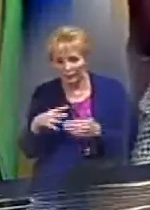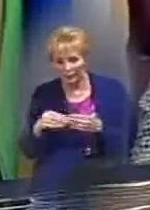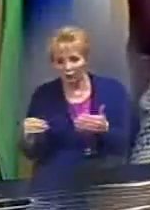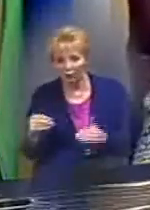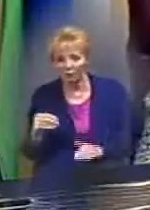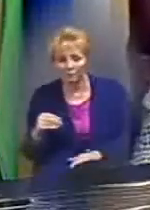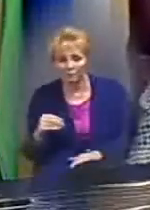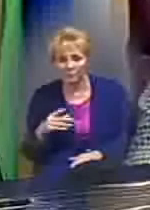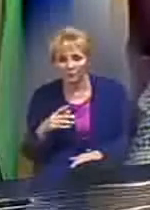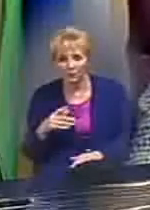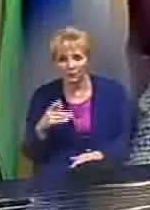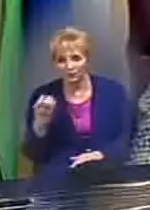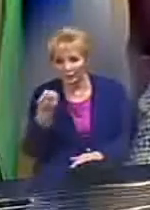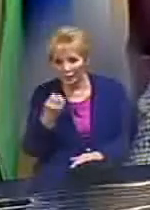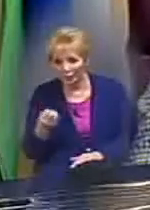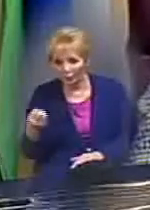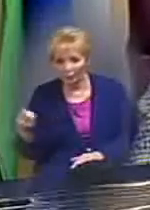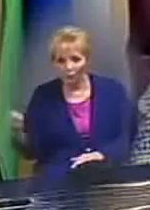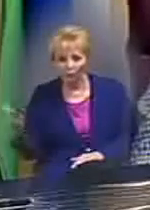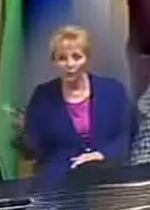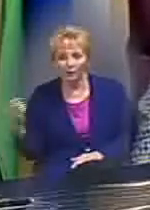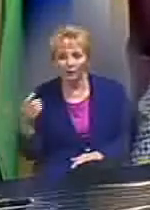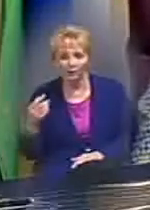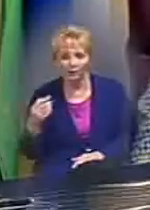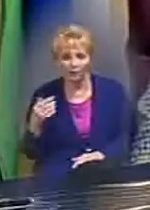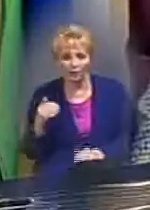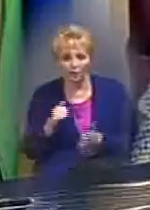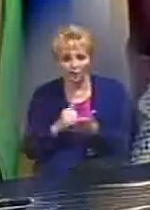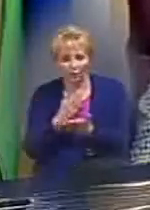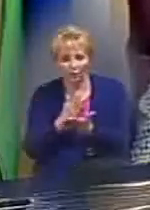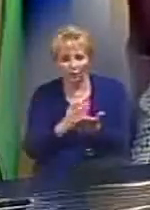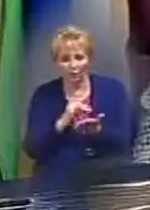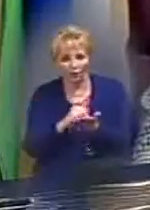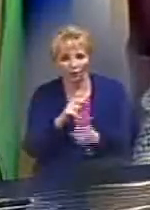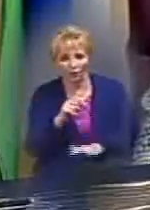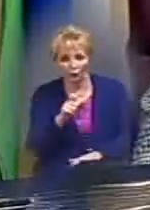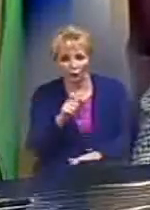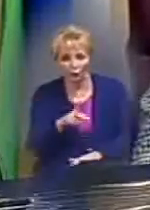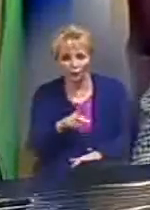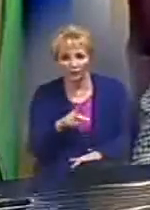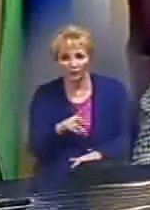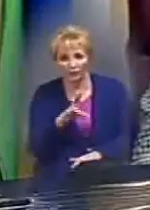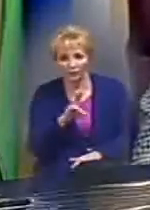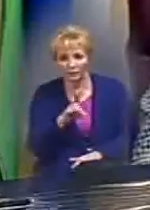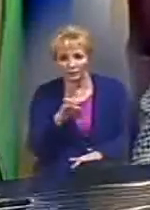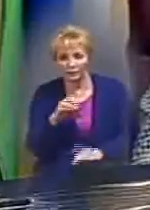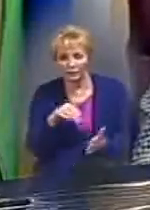$723,259, and then the equipment that will be part of that truck is